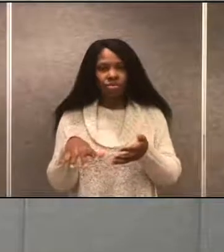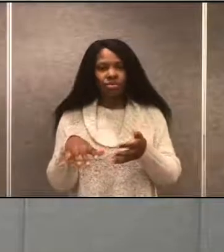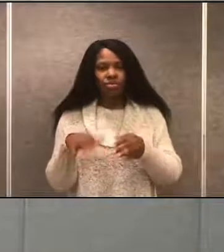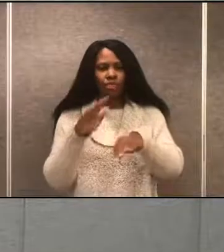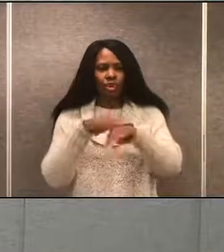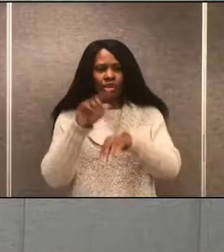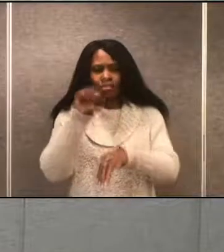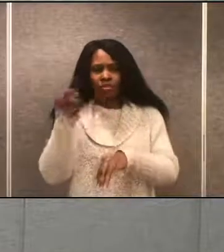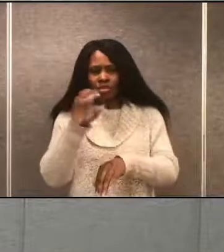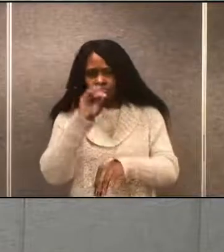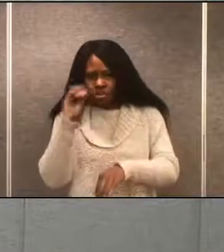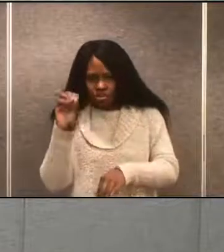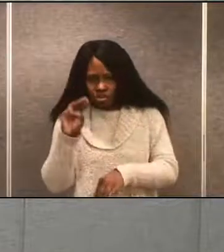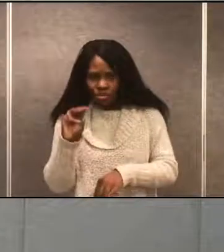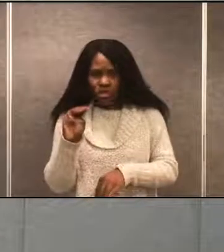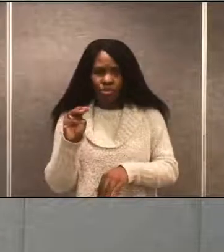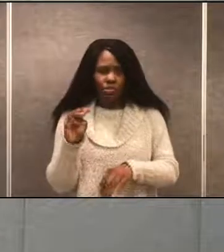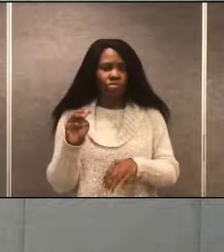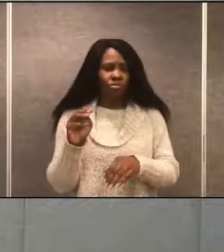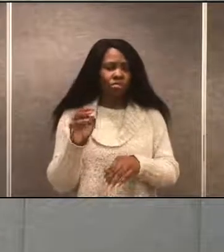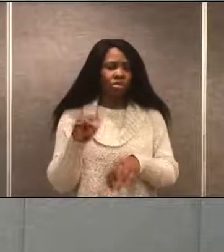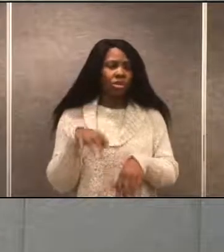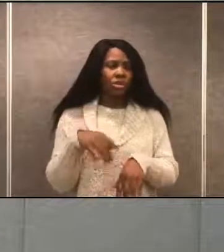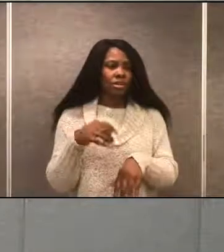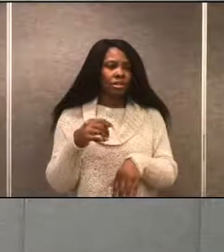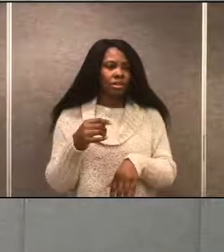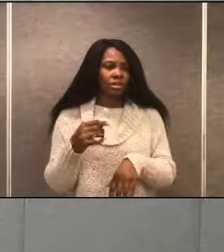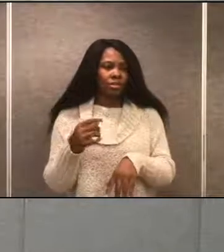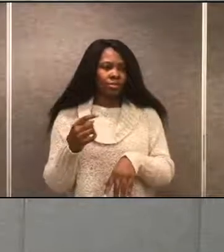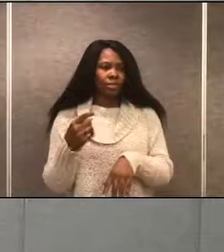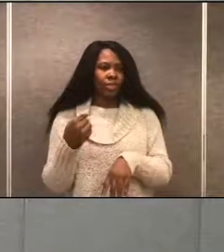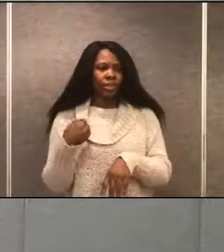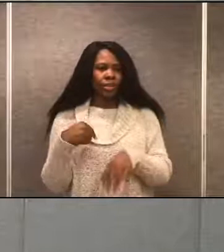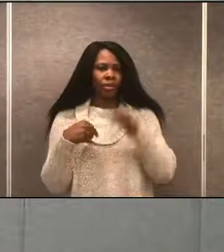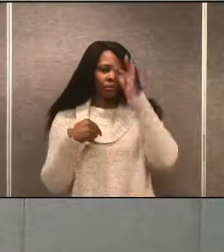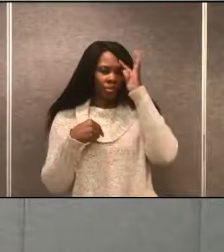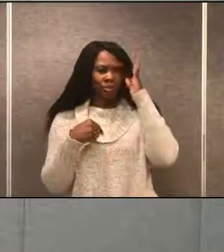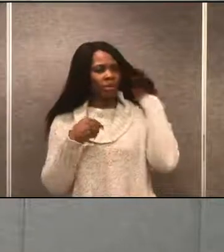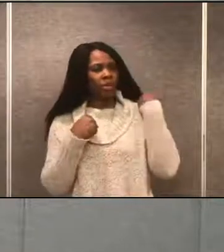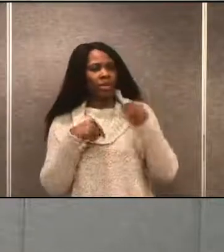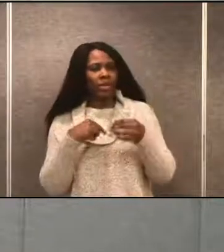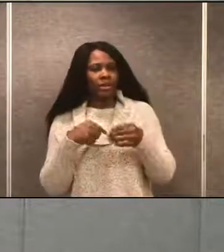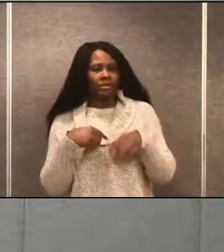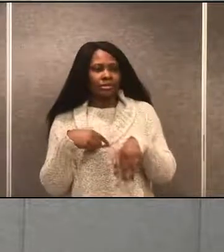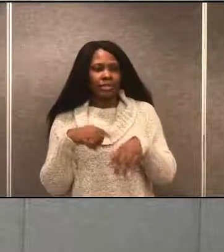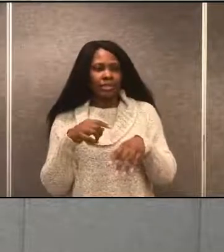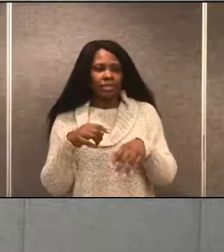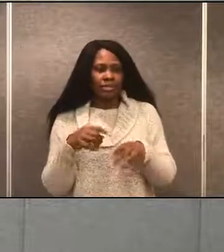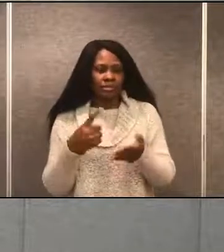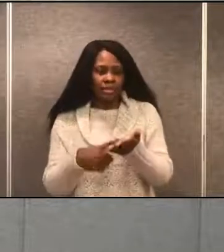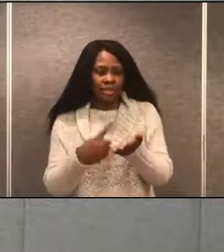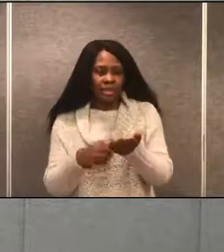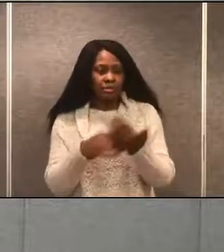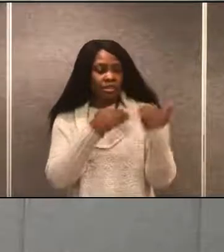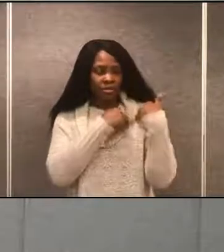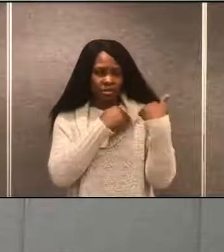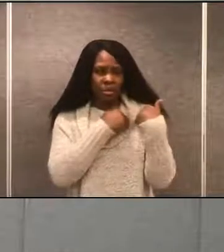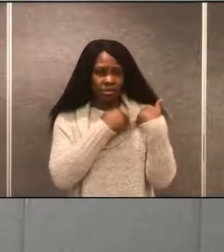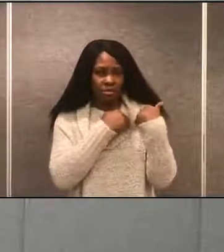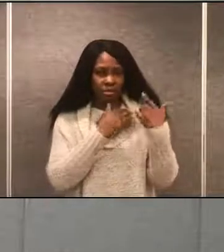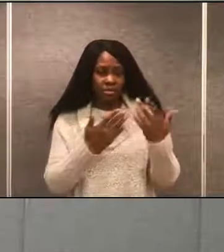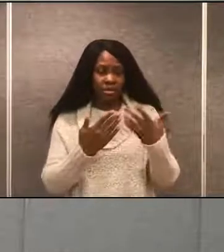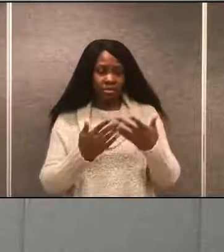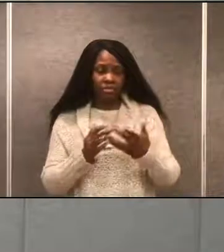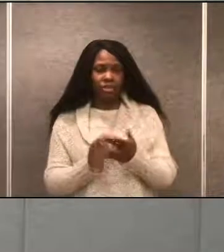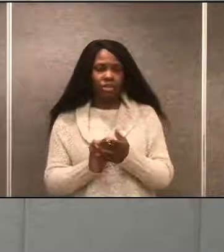So, like Ms. Champagne talked about earlier, we talked about accountability. So it's accountability for us all in this work. So again, I just